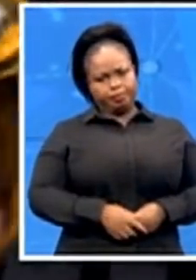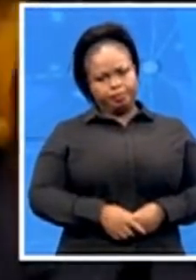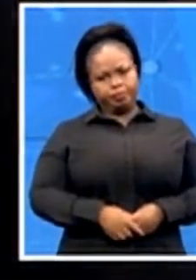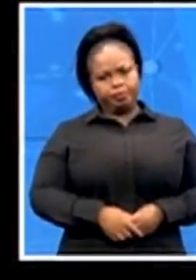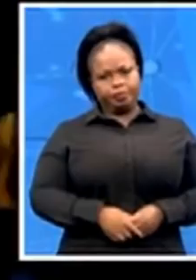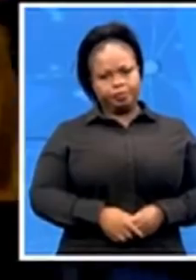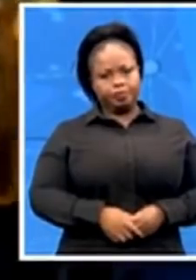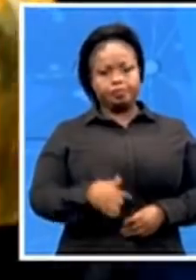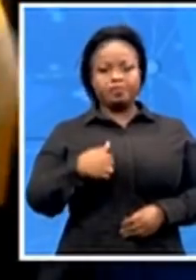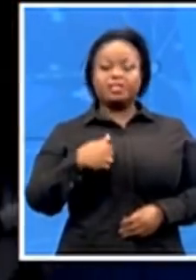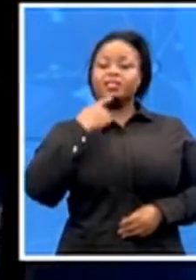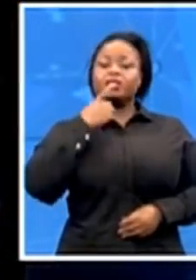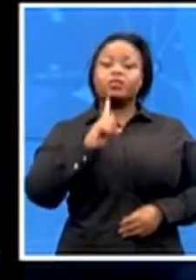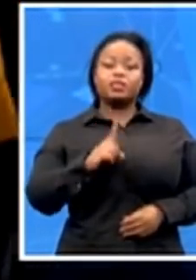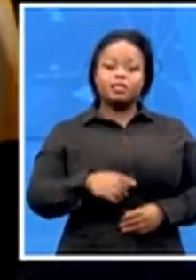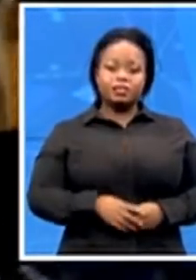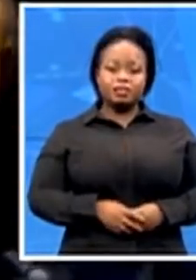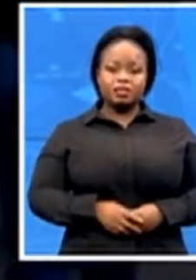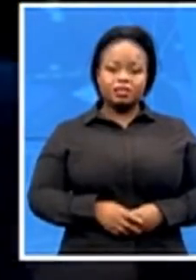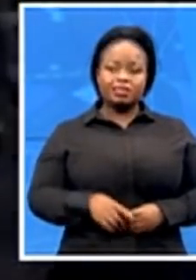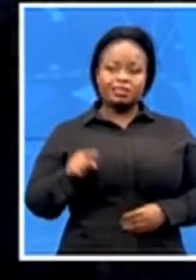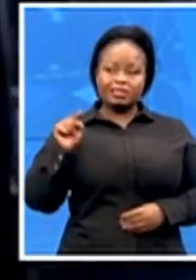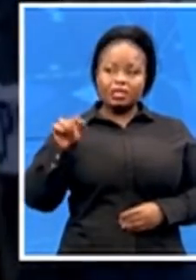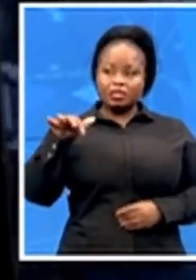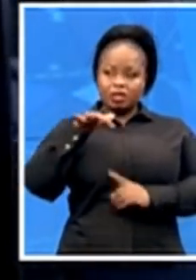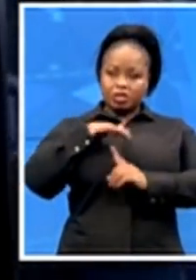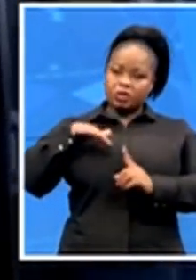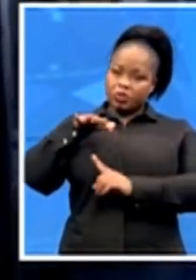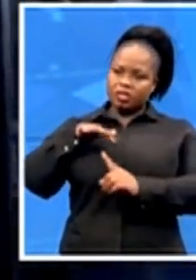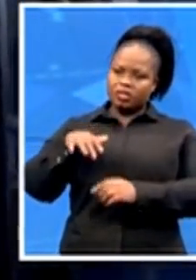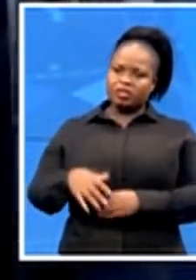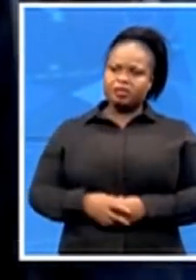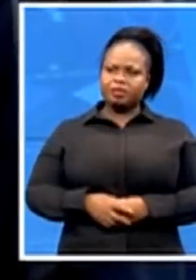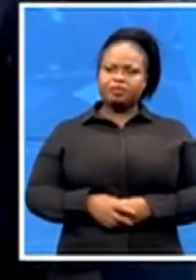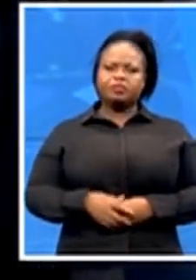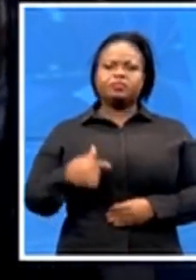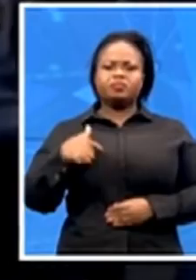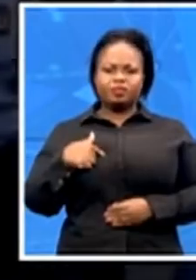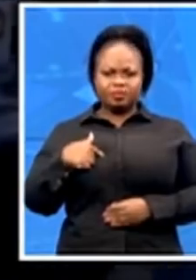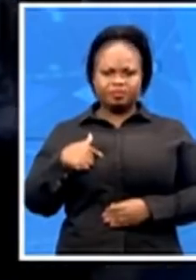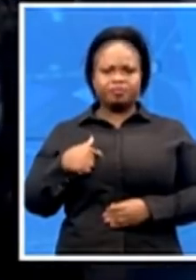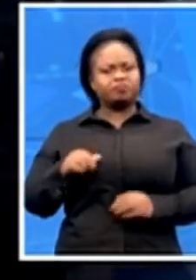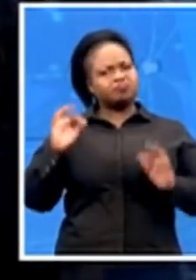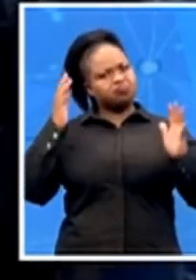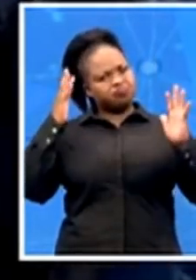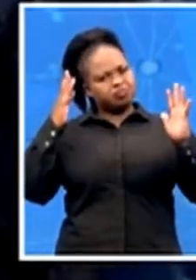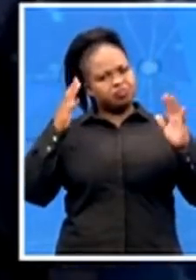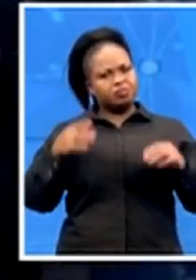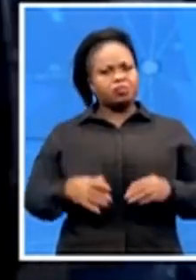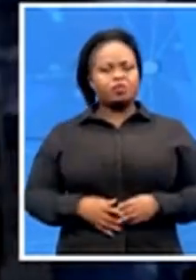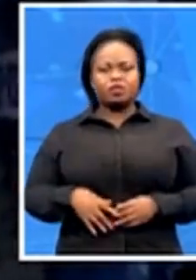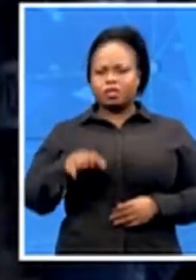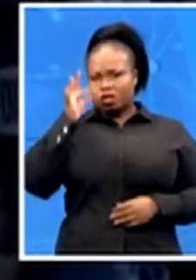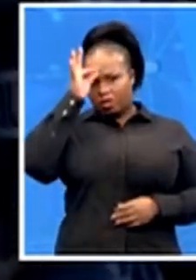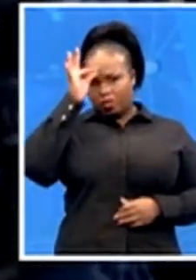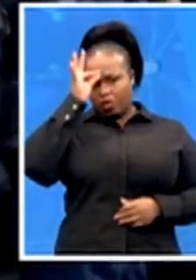in this situation, I think I applaud the police for kind of the policing approach that they did, because it was